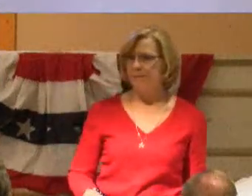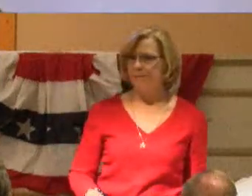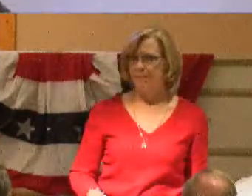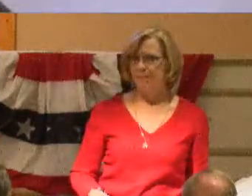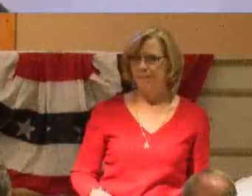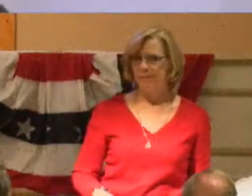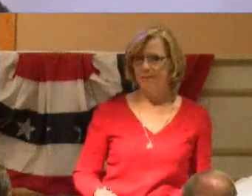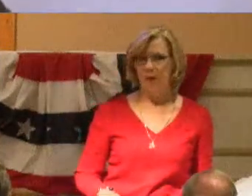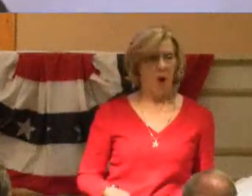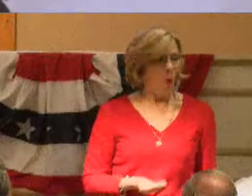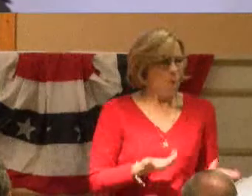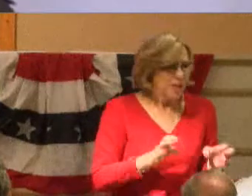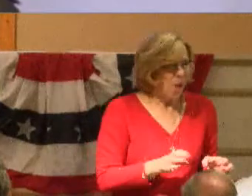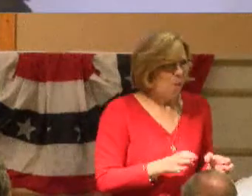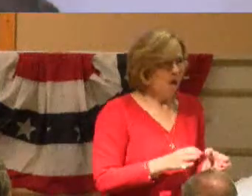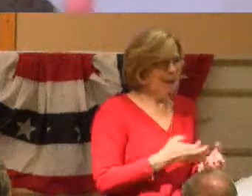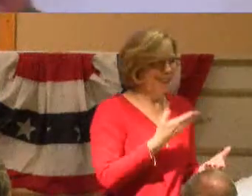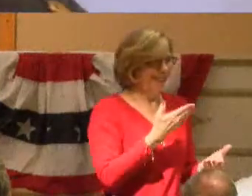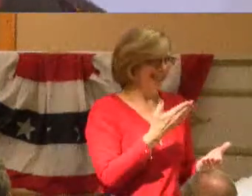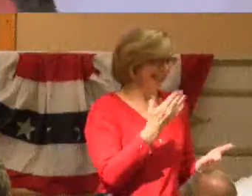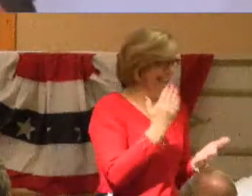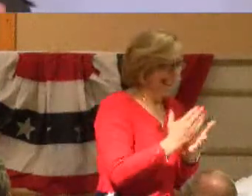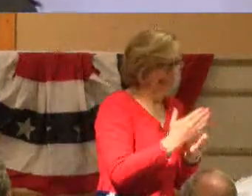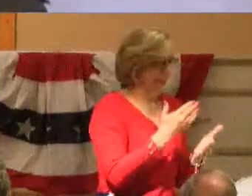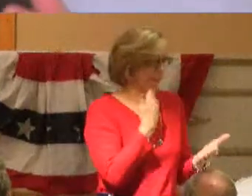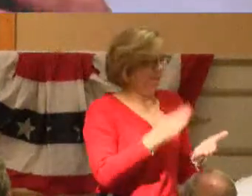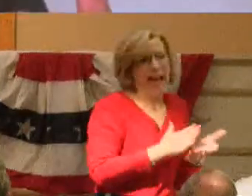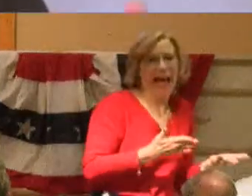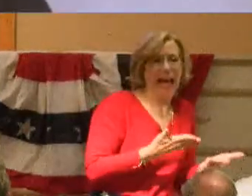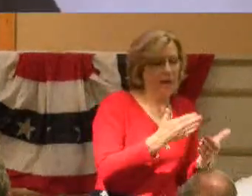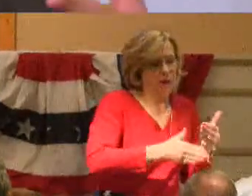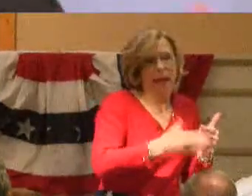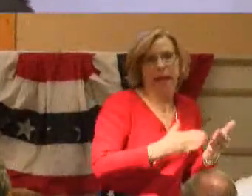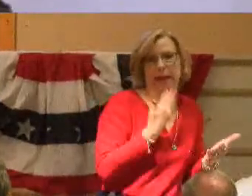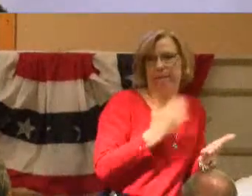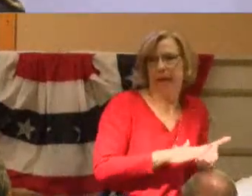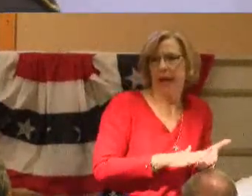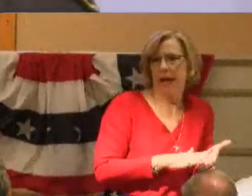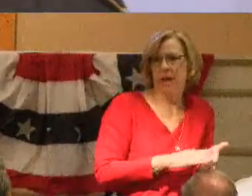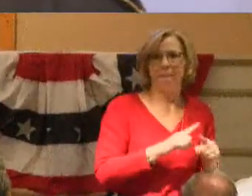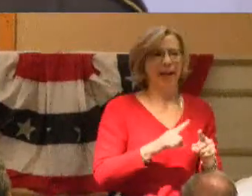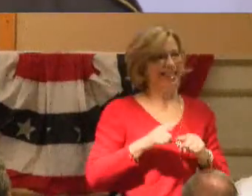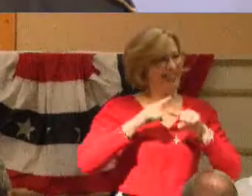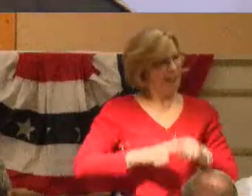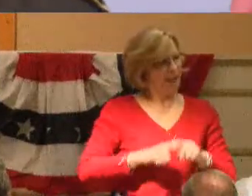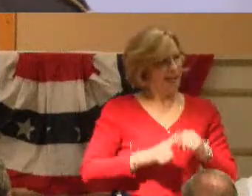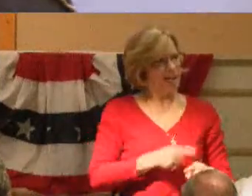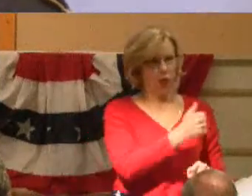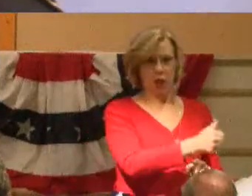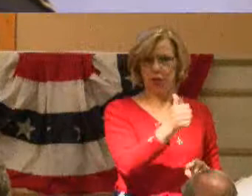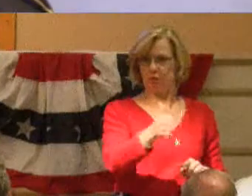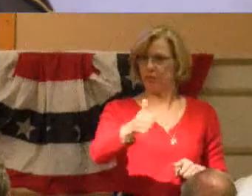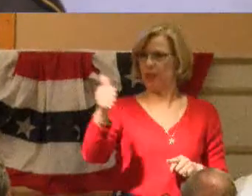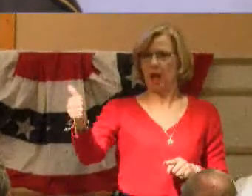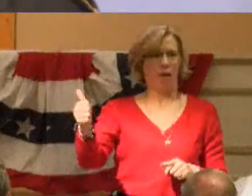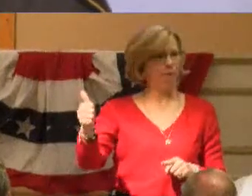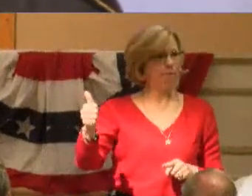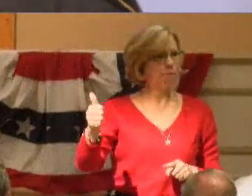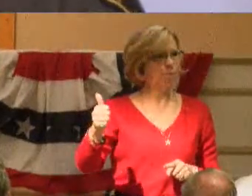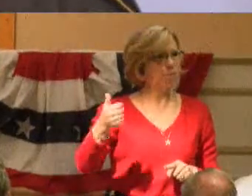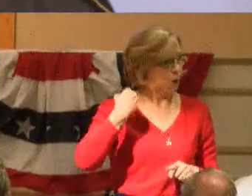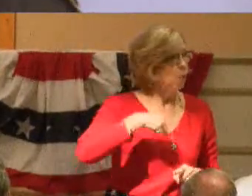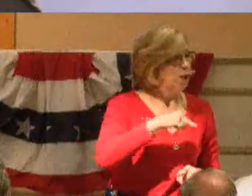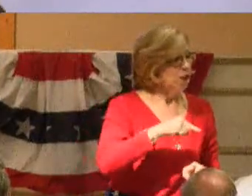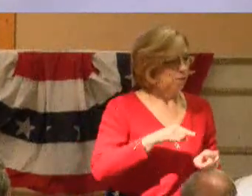intend for it to end that way. Because as long as we are leaning on ourselves, we will always go the